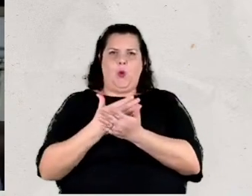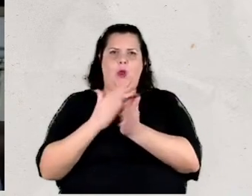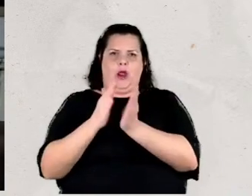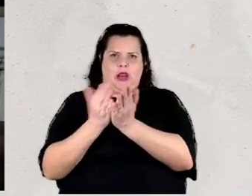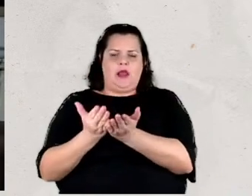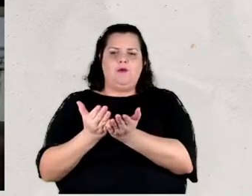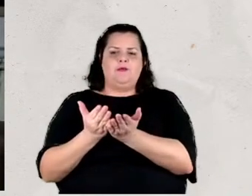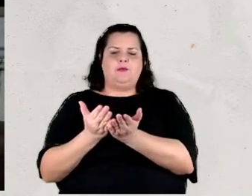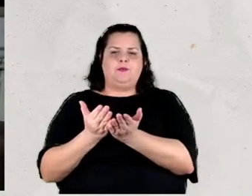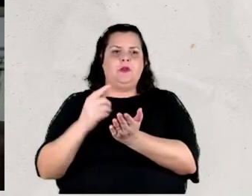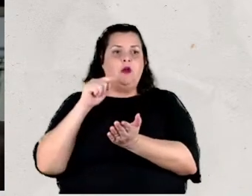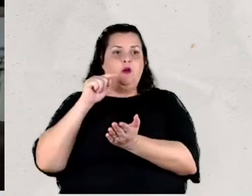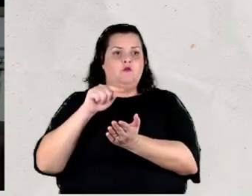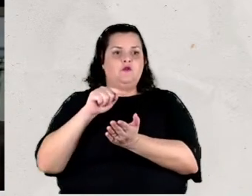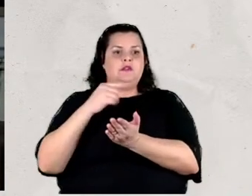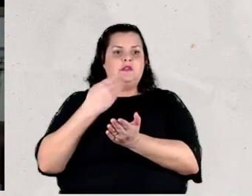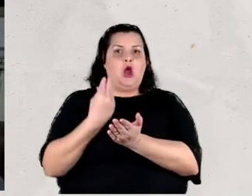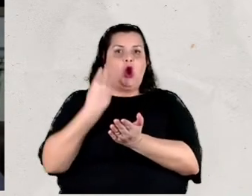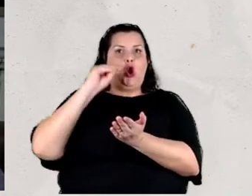desse movimento?